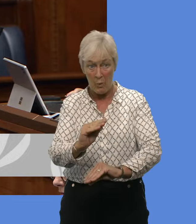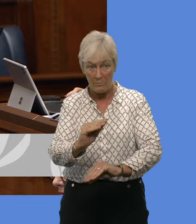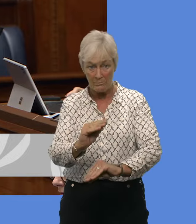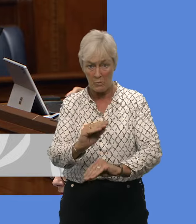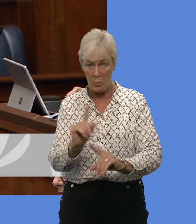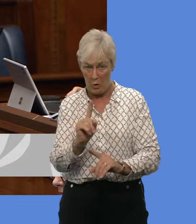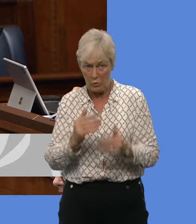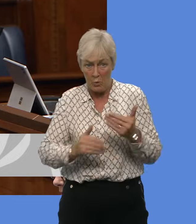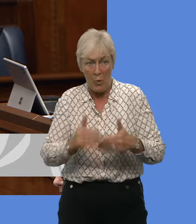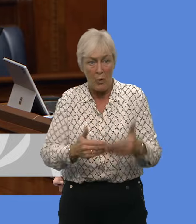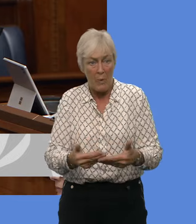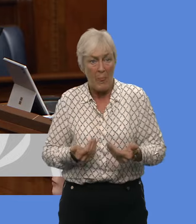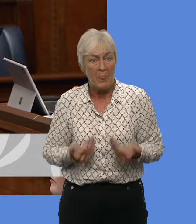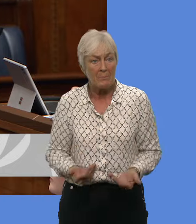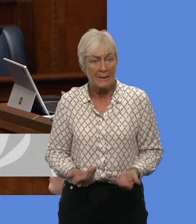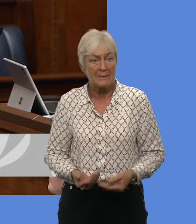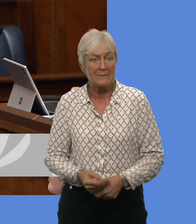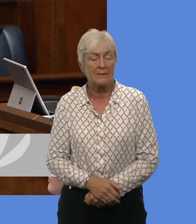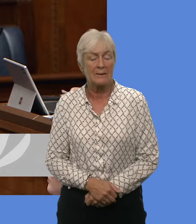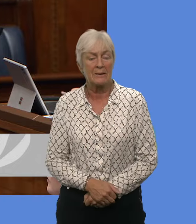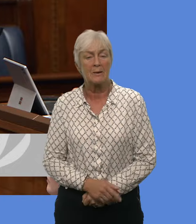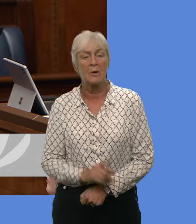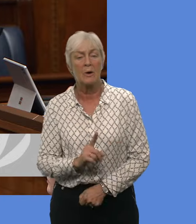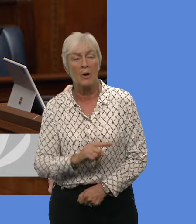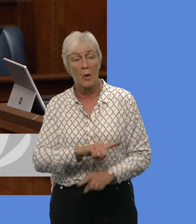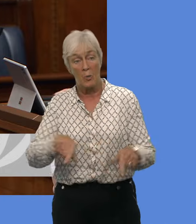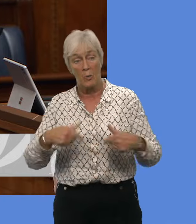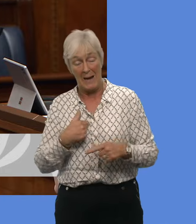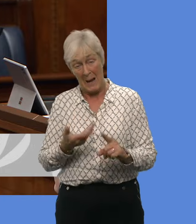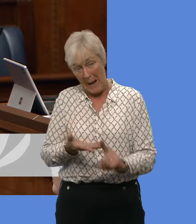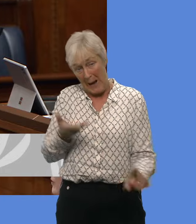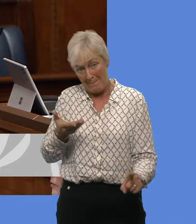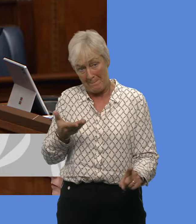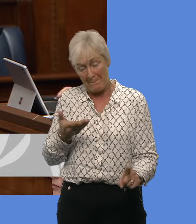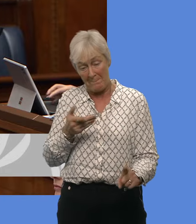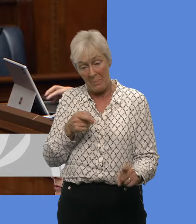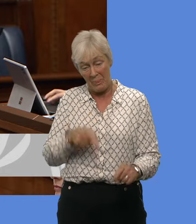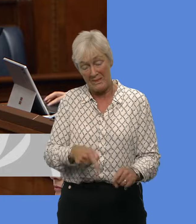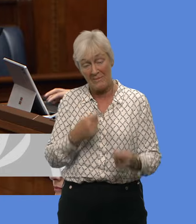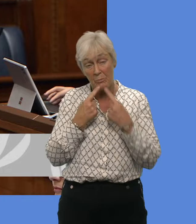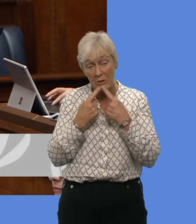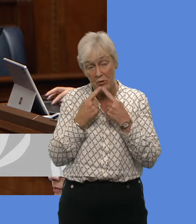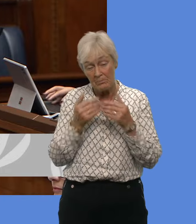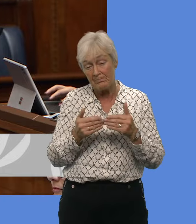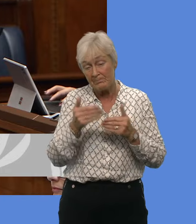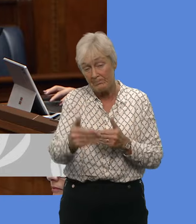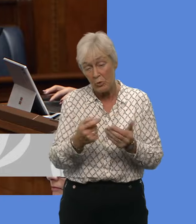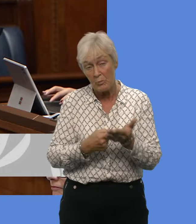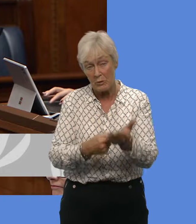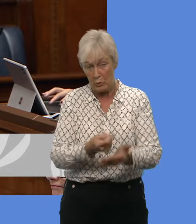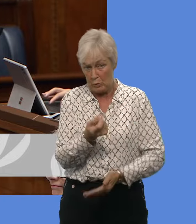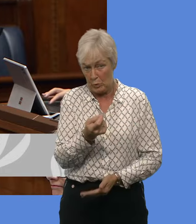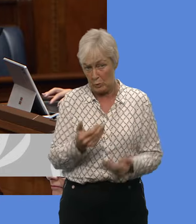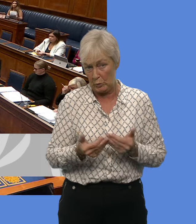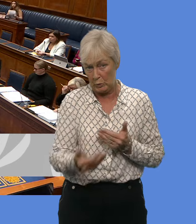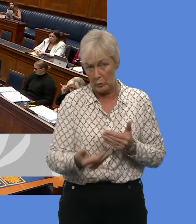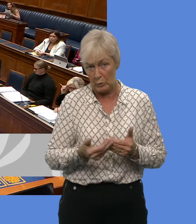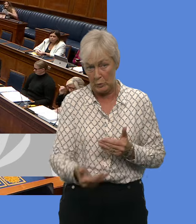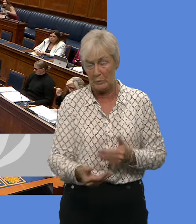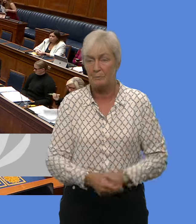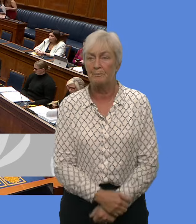some of those ongoing discussions as well, but we are aiming to bring forward those suggestions and recommendations very shortly.